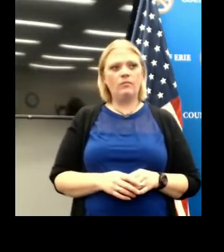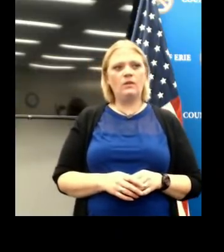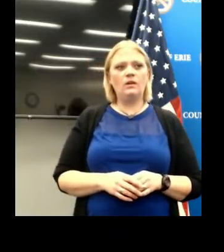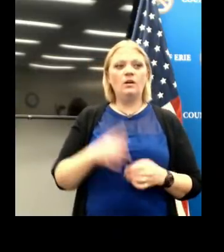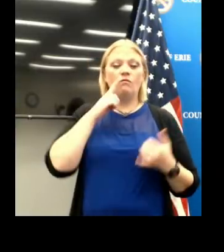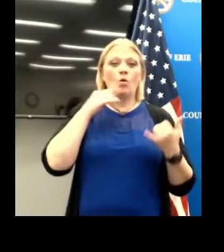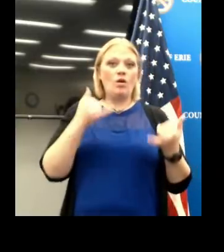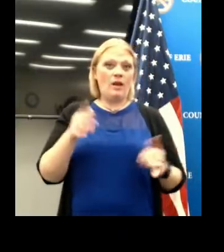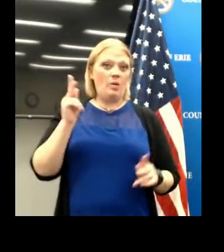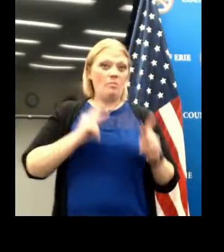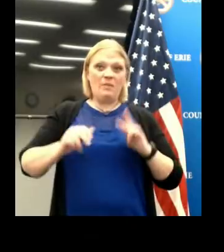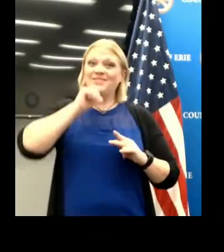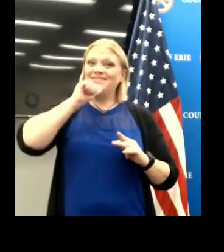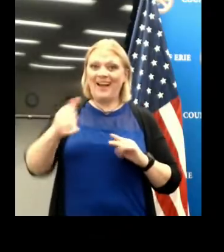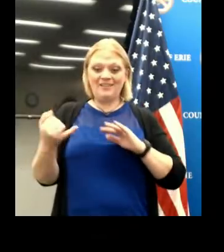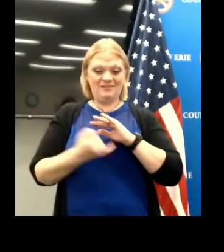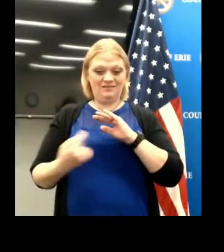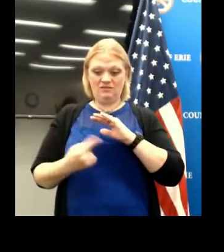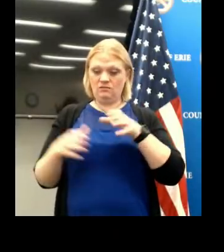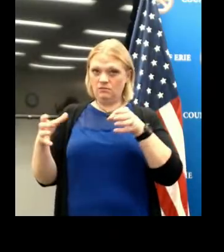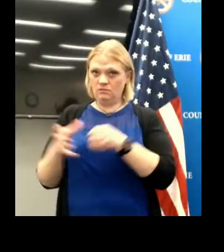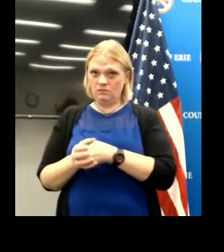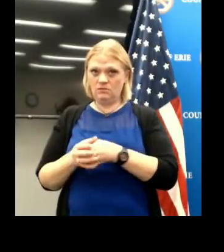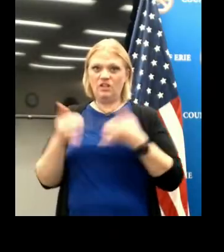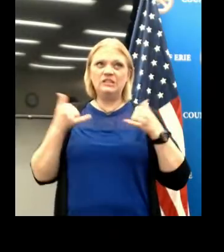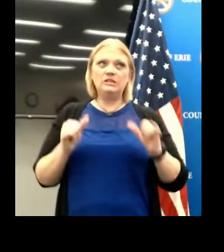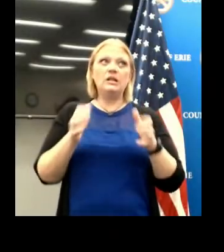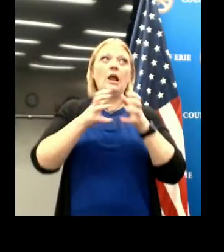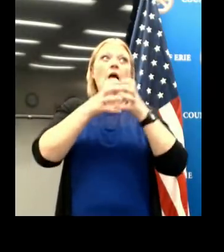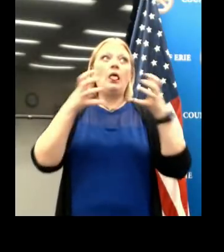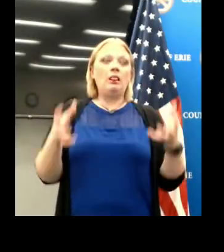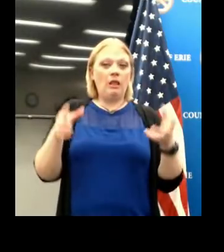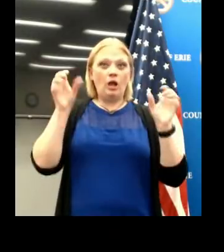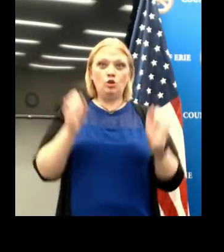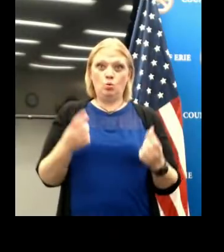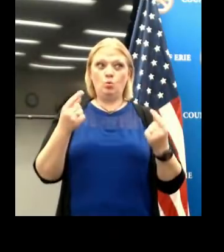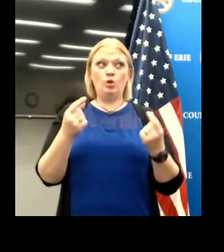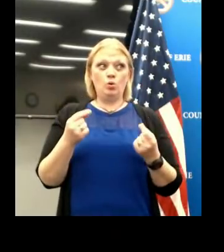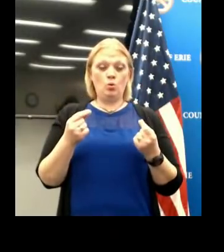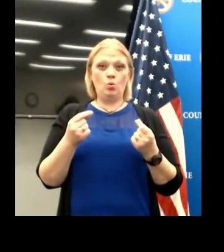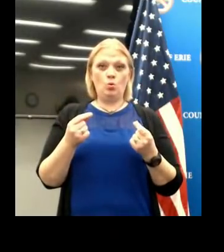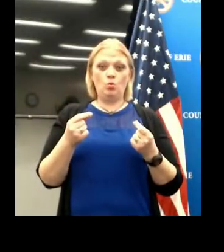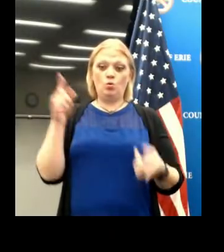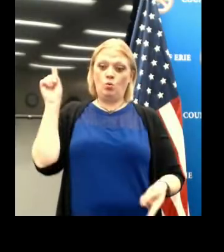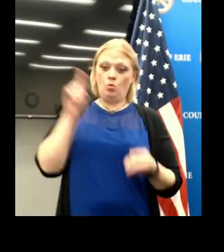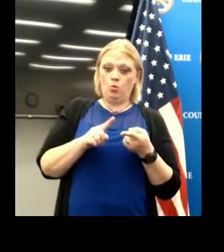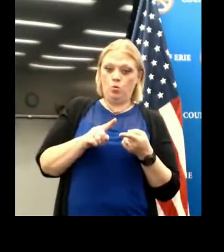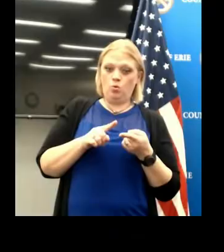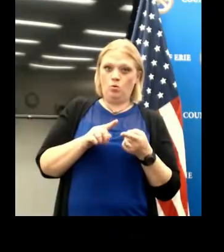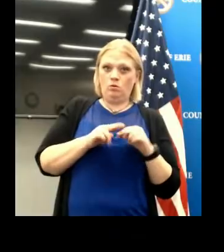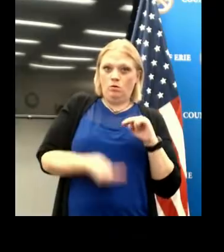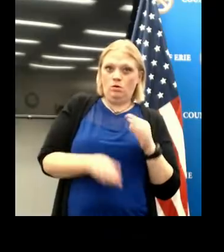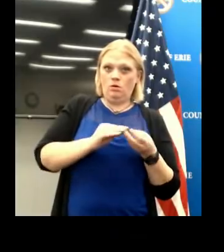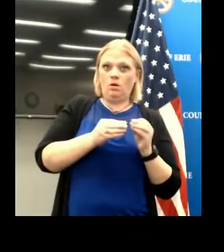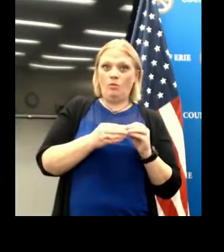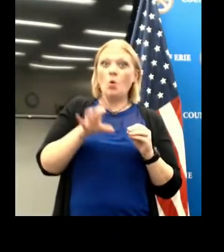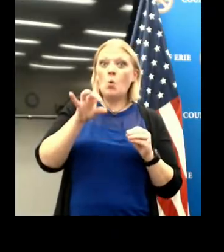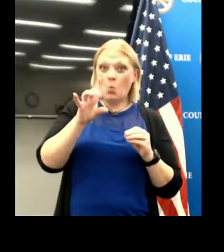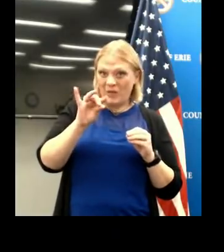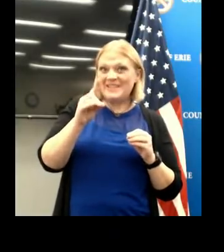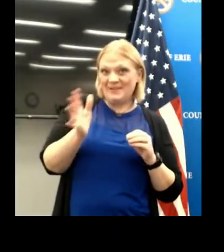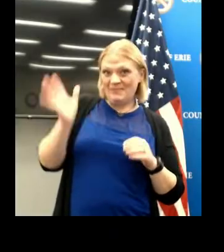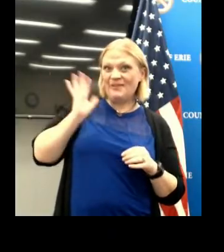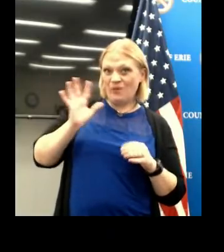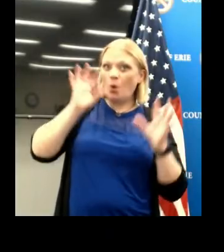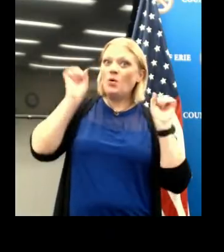in isolation or quarantine, there's still a lot that we can all do to bring our numbers down again. Remember, we did it once, we can